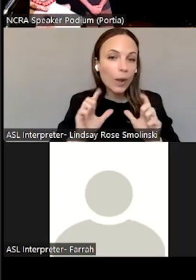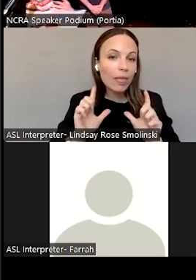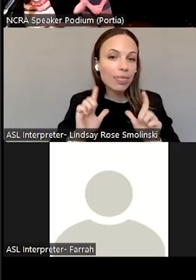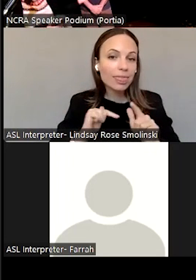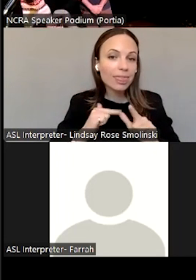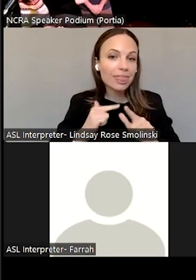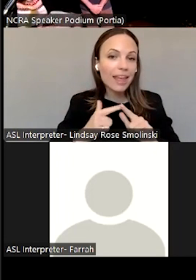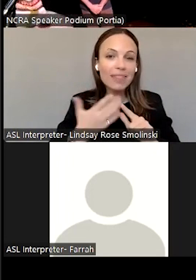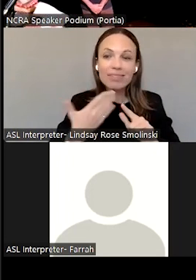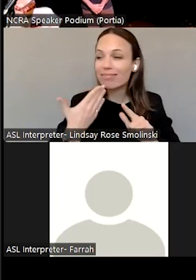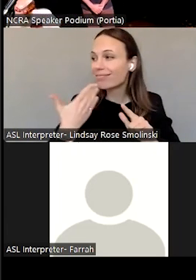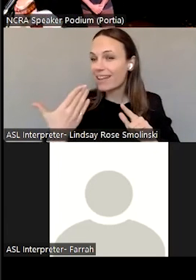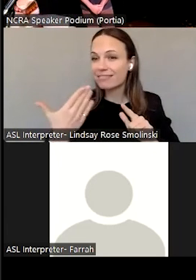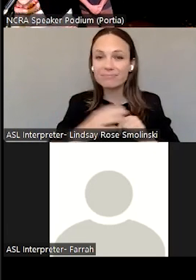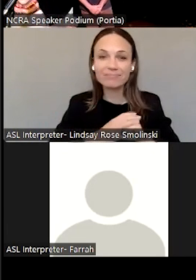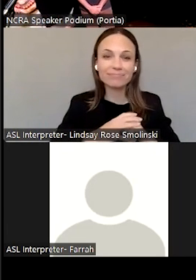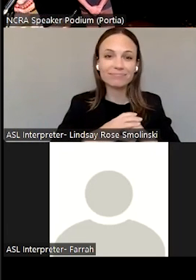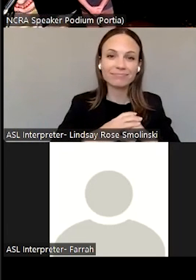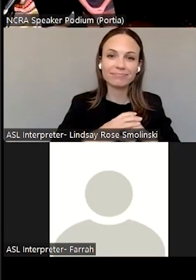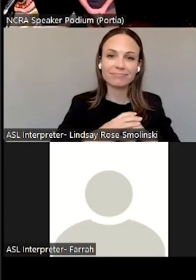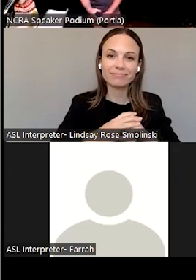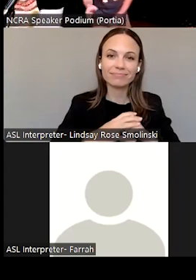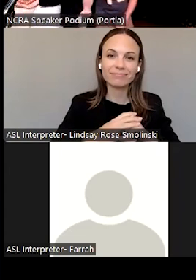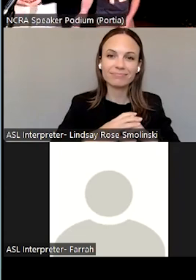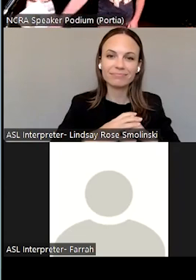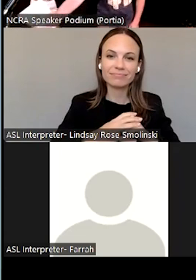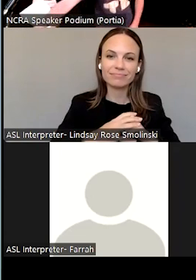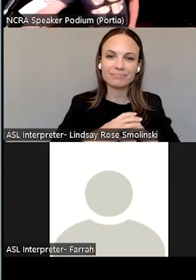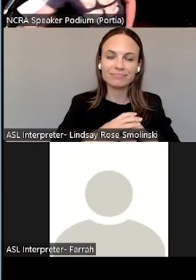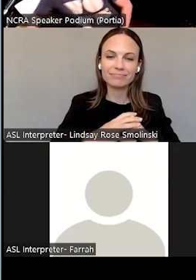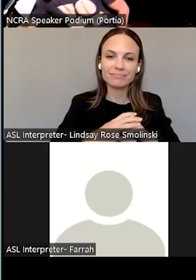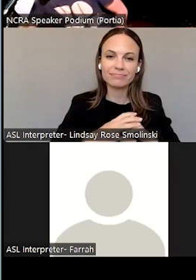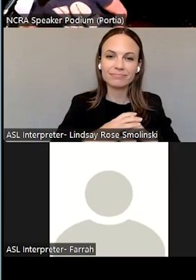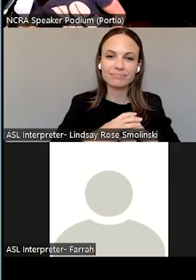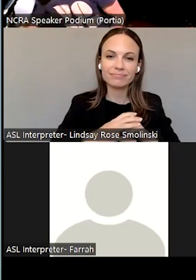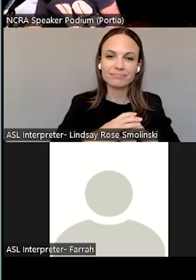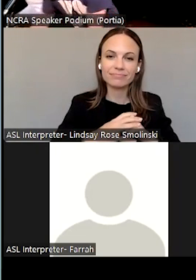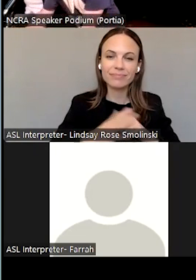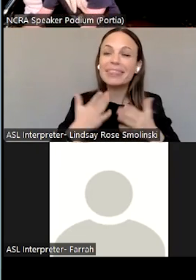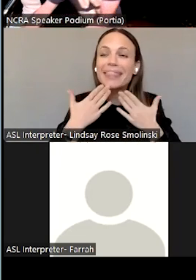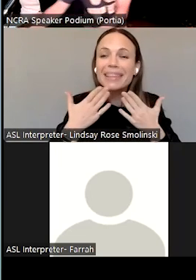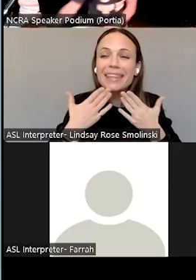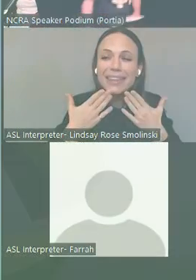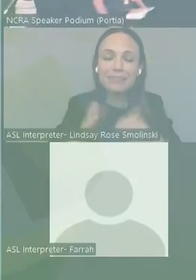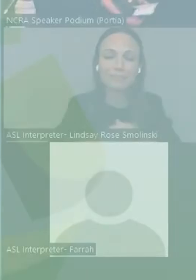then, thank you very much. Thank you. Thank you all.